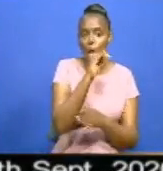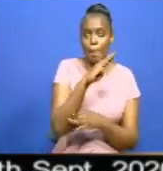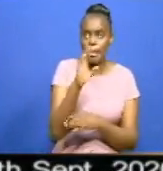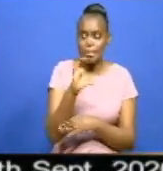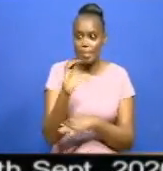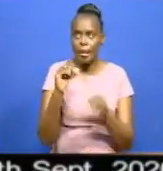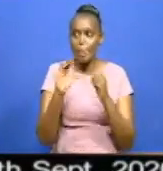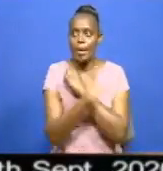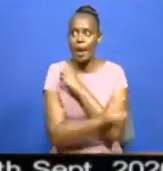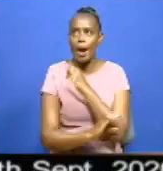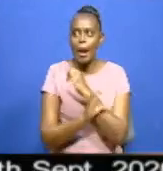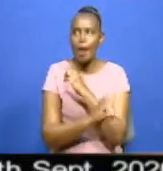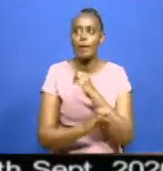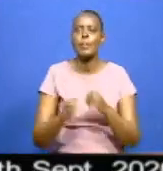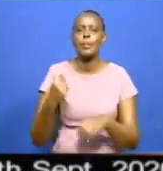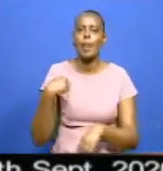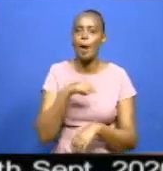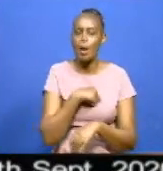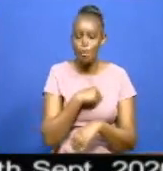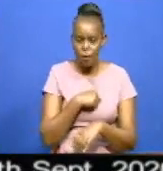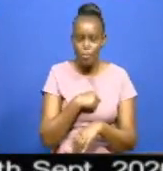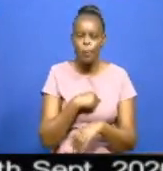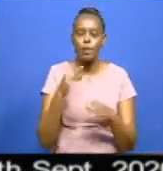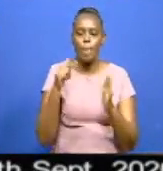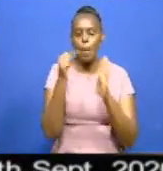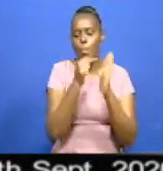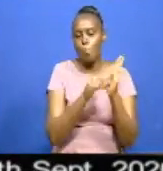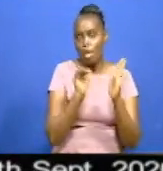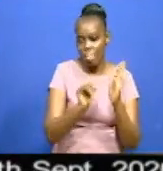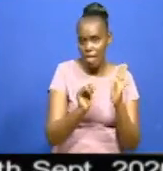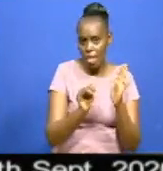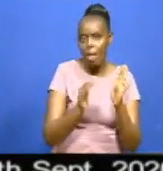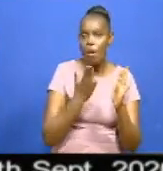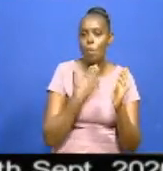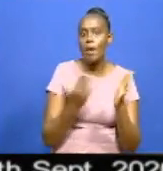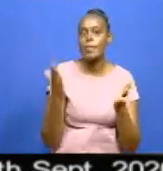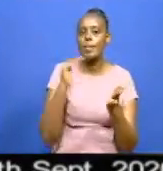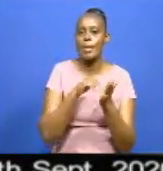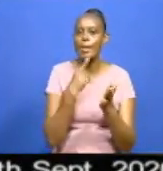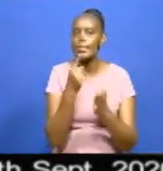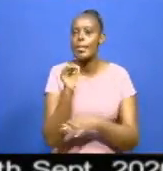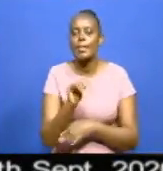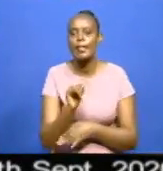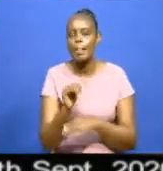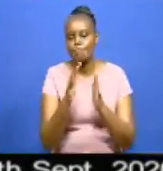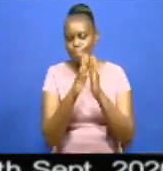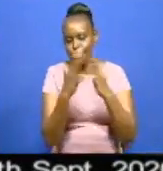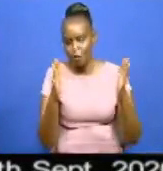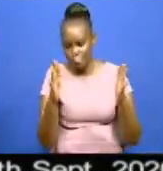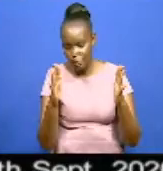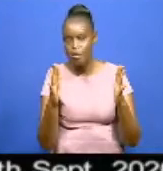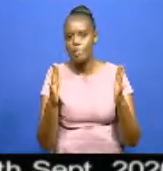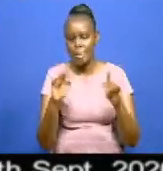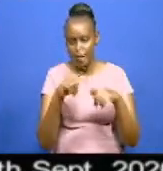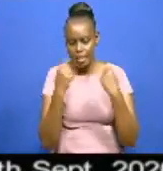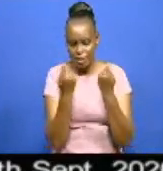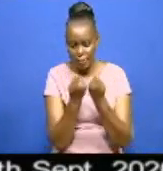this country, Mr. Speaker. Mr. Speaker, with those few remarks, I want again to say congratulations to the